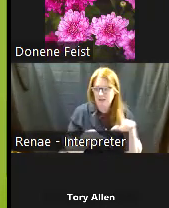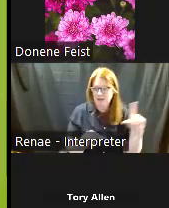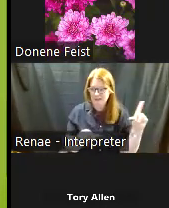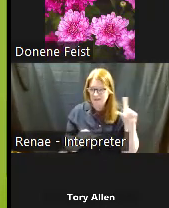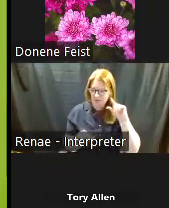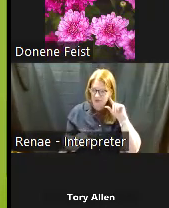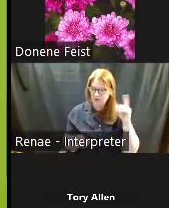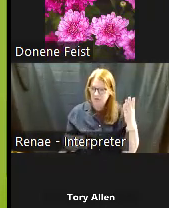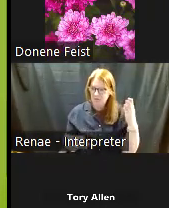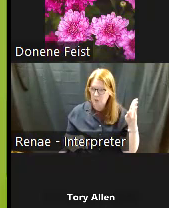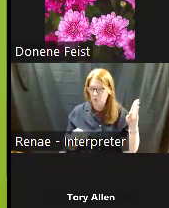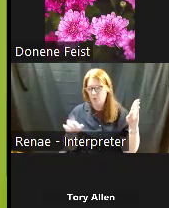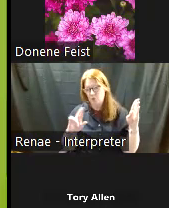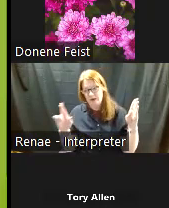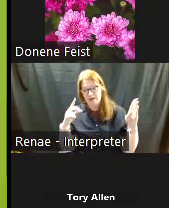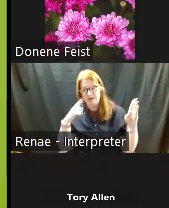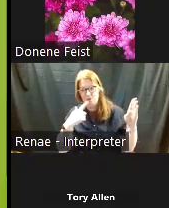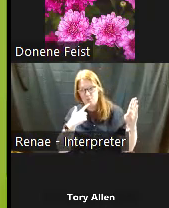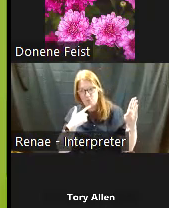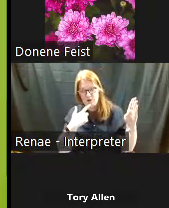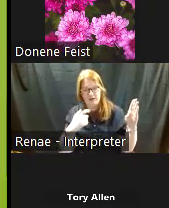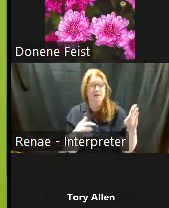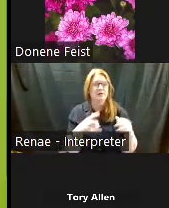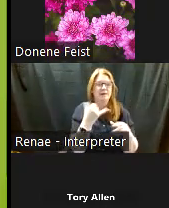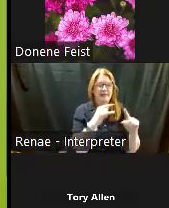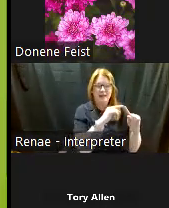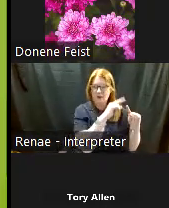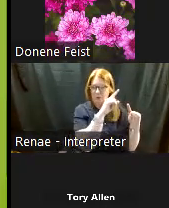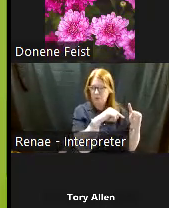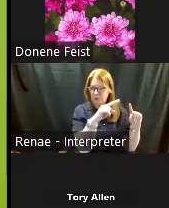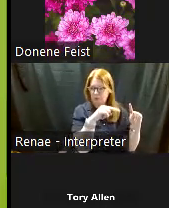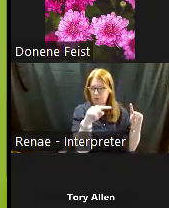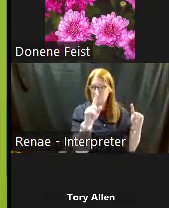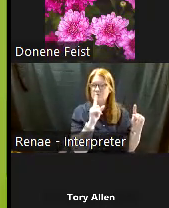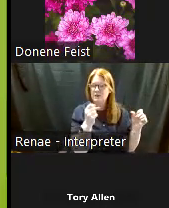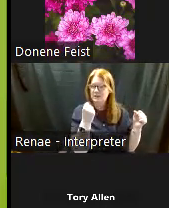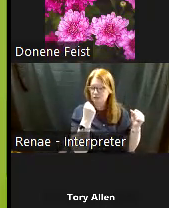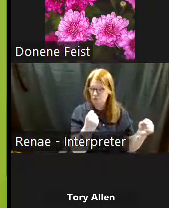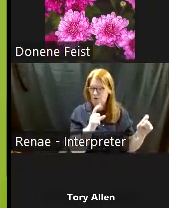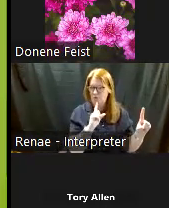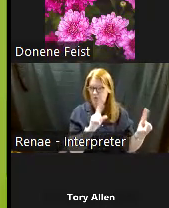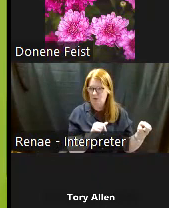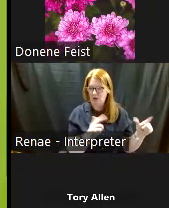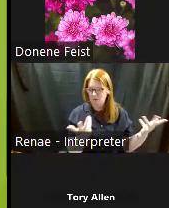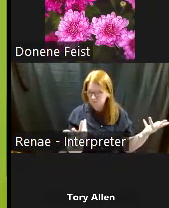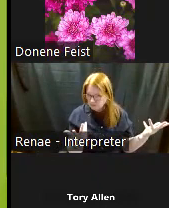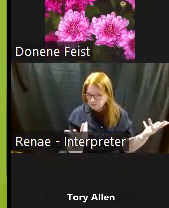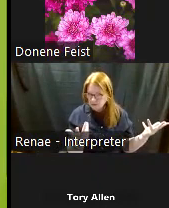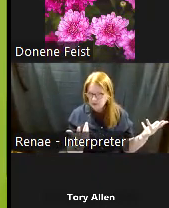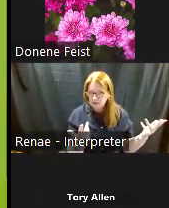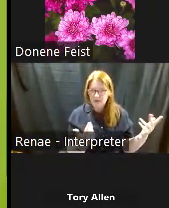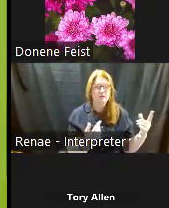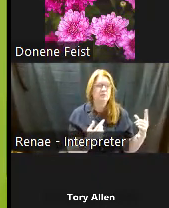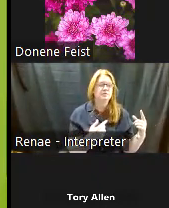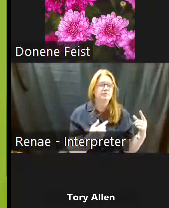blue, the right ear is red. But that yellow tracing is just showing a really strong typical response. We've got these